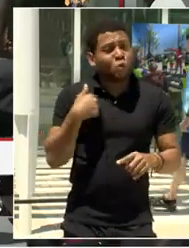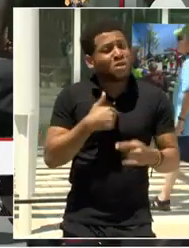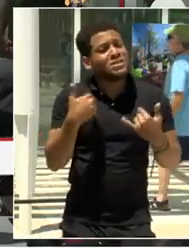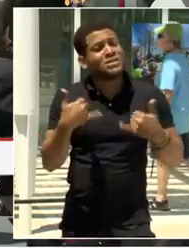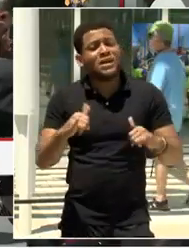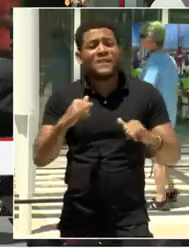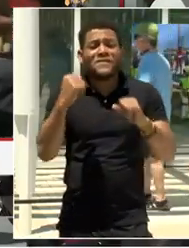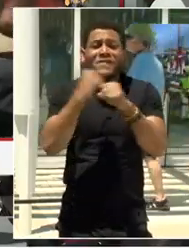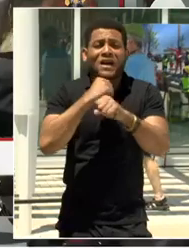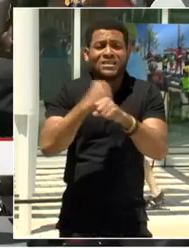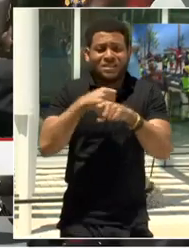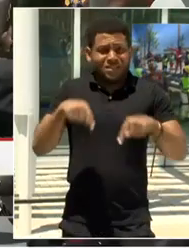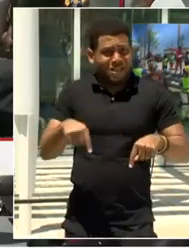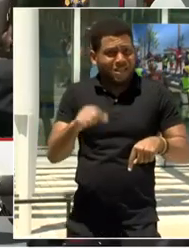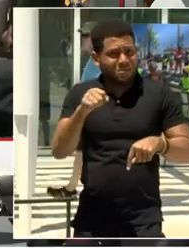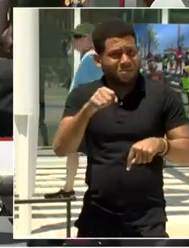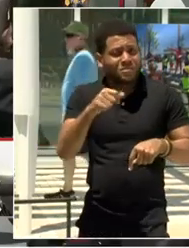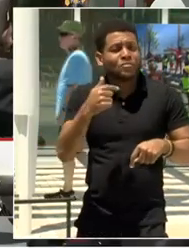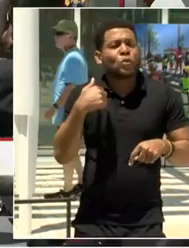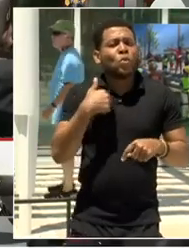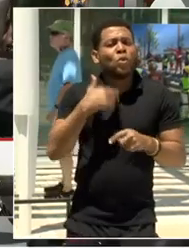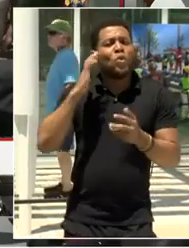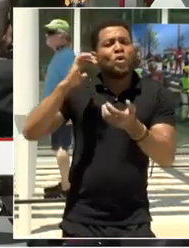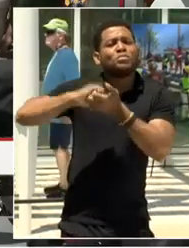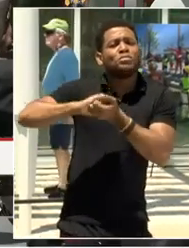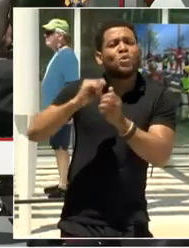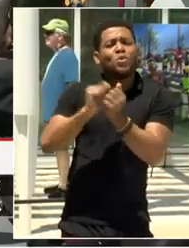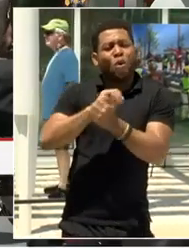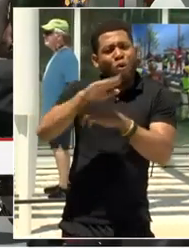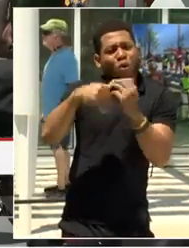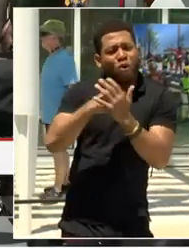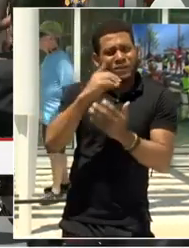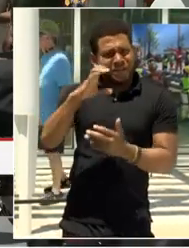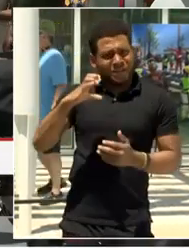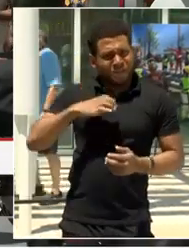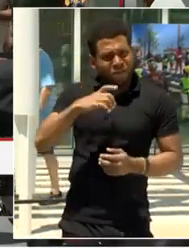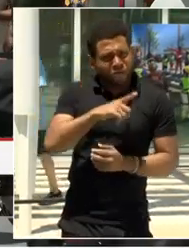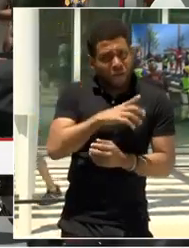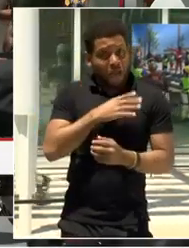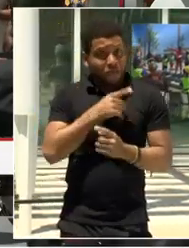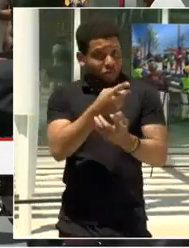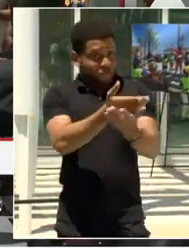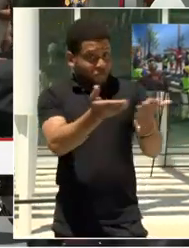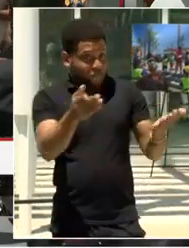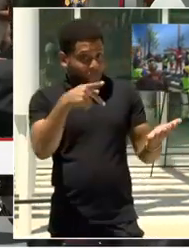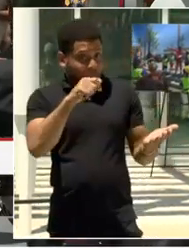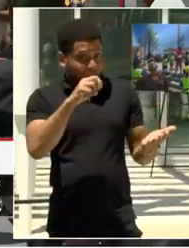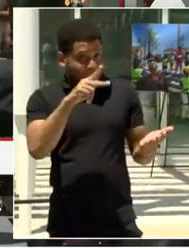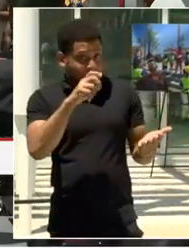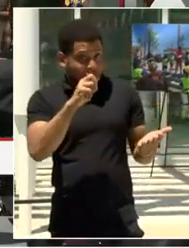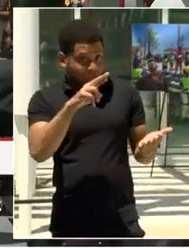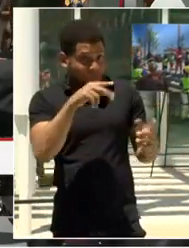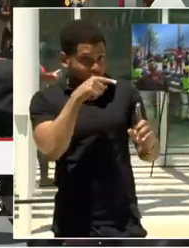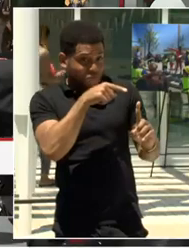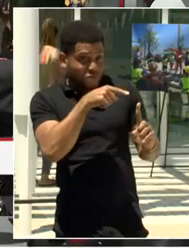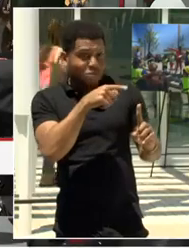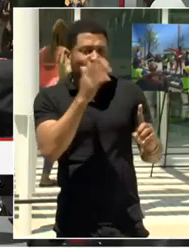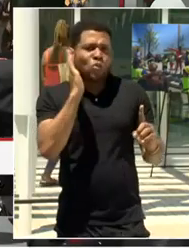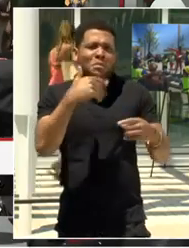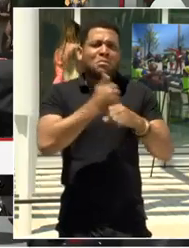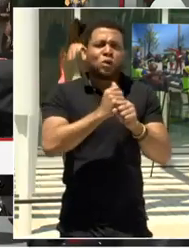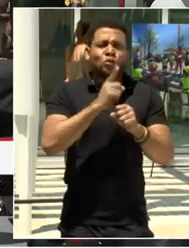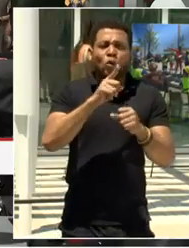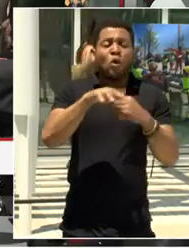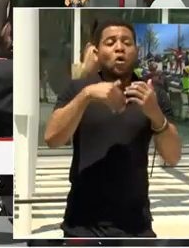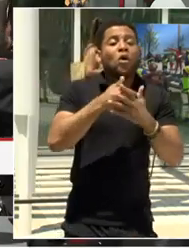and with you, Councilmember Parker, to make sure that all of the things that we promise can be delivered. I want to dwell for